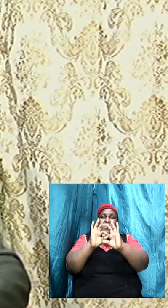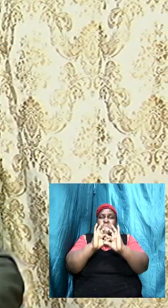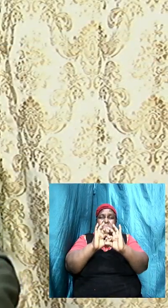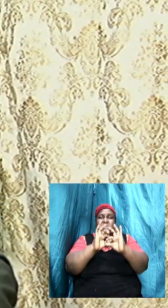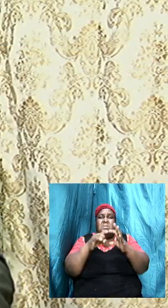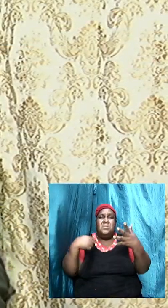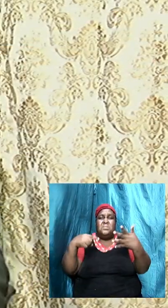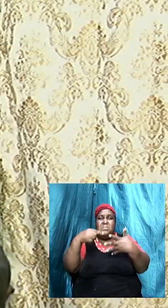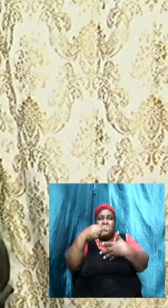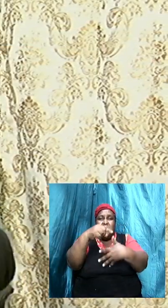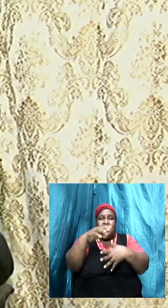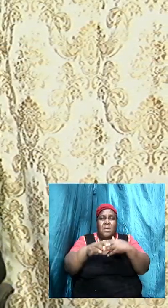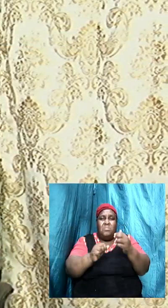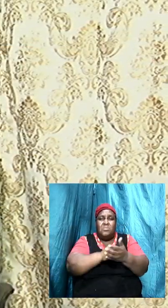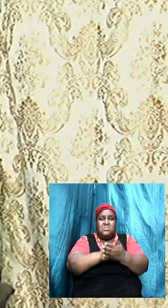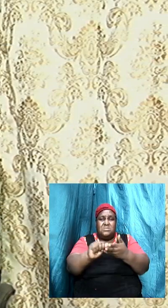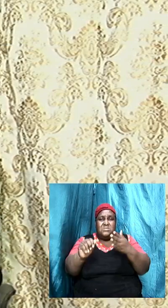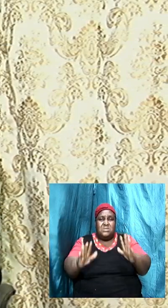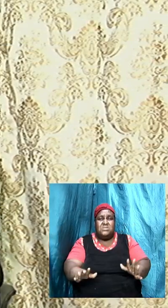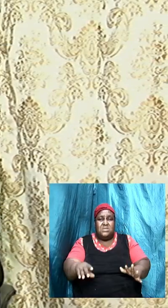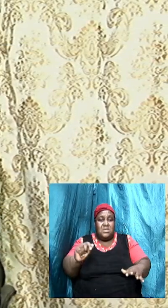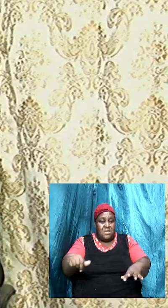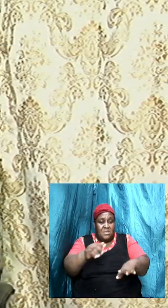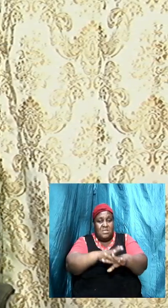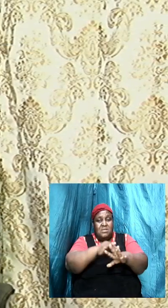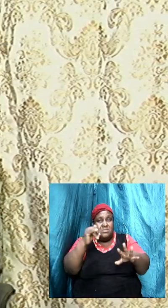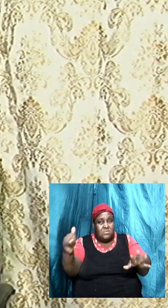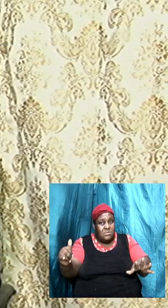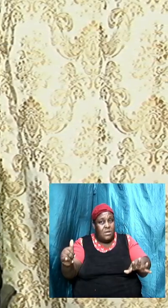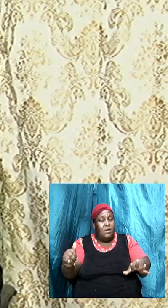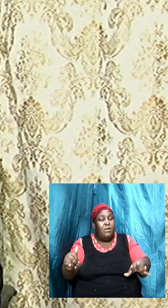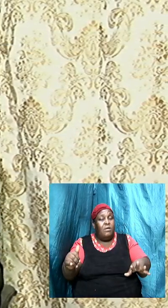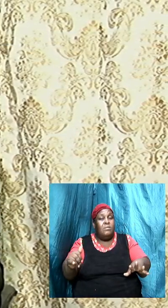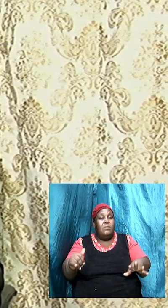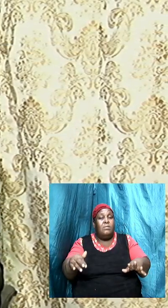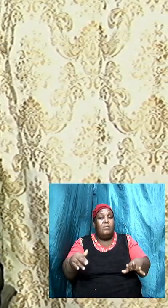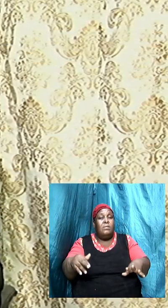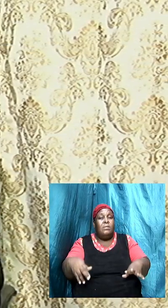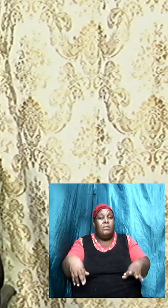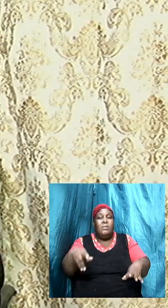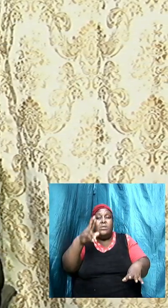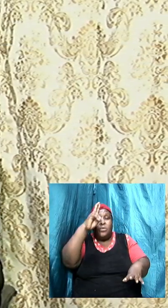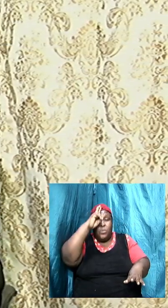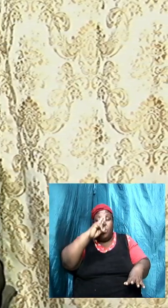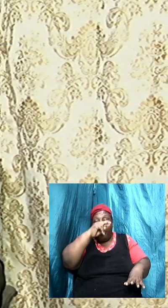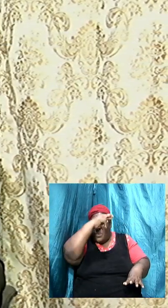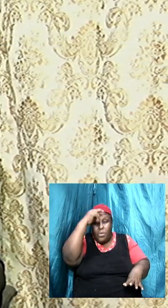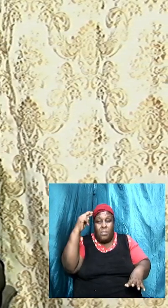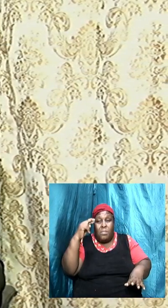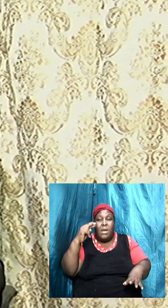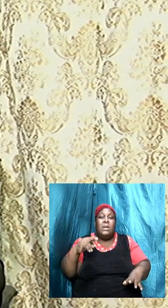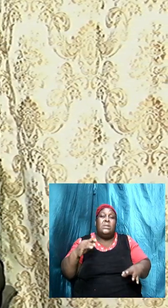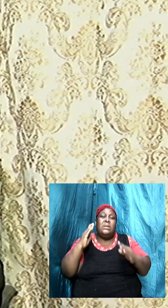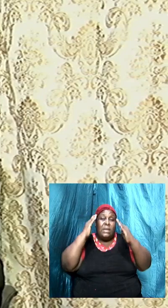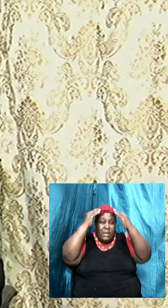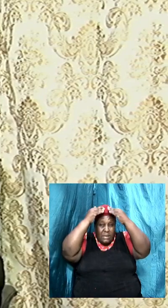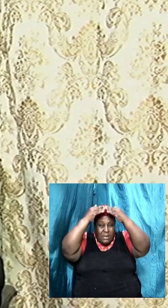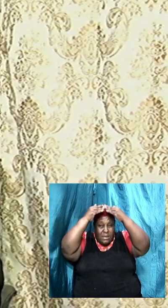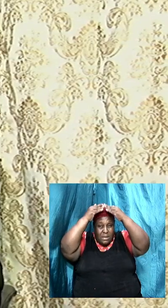the brethren. But this call that I'm talking about is that Roman Catholic, Anglican,